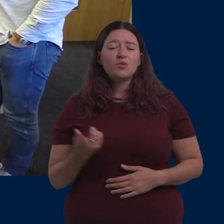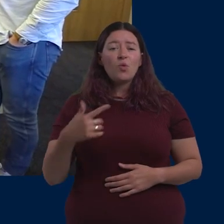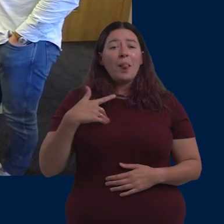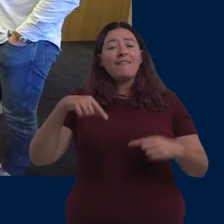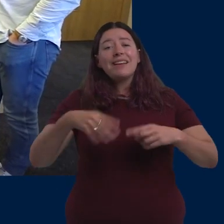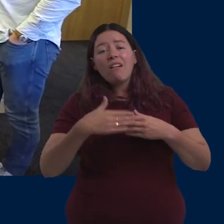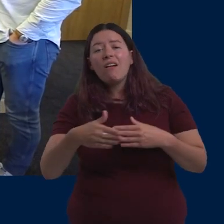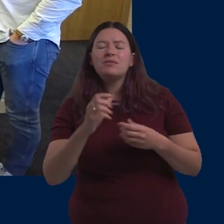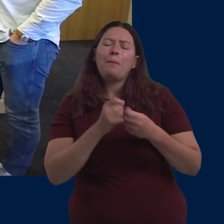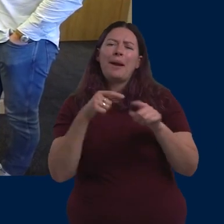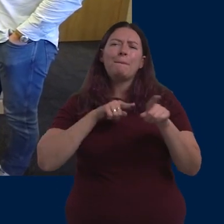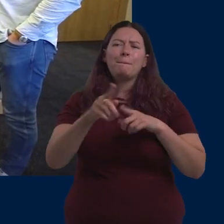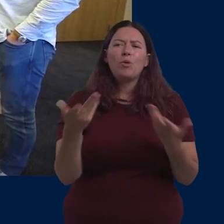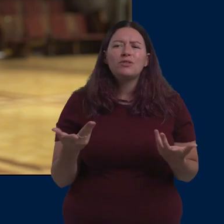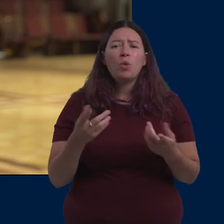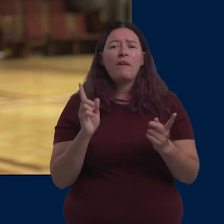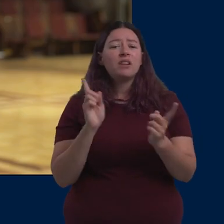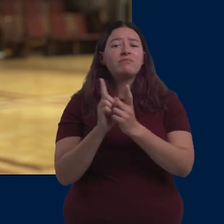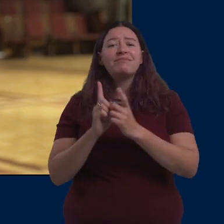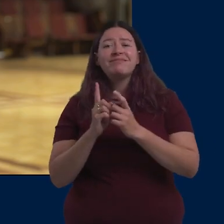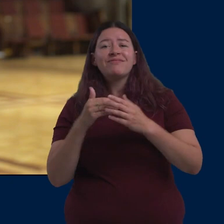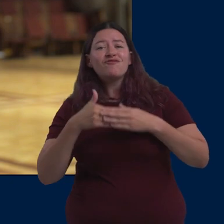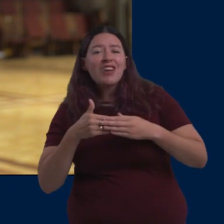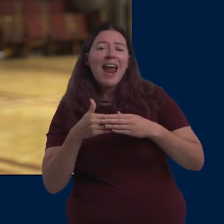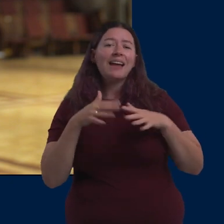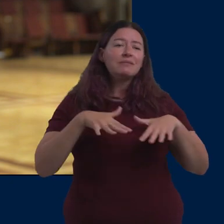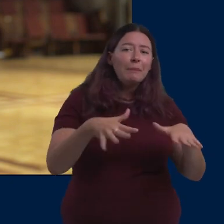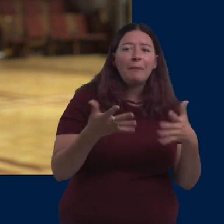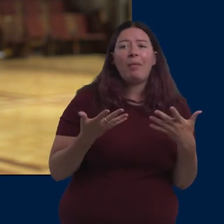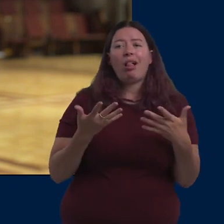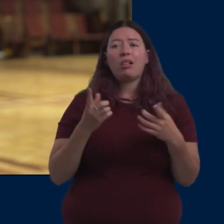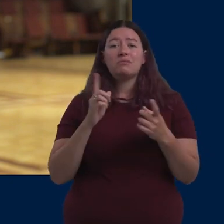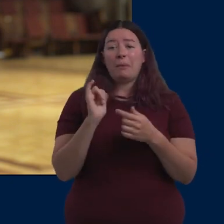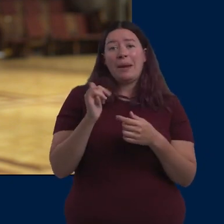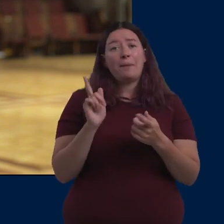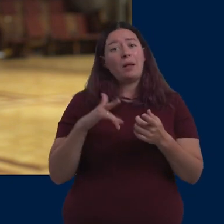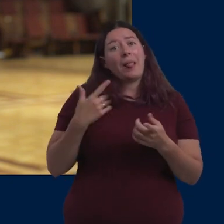Make friends, meet people, maybe meet your life partner as I did at university.